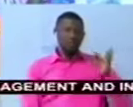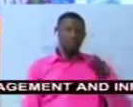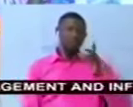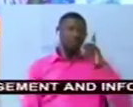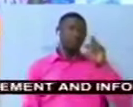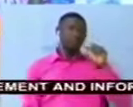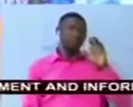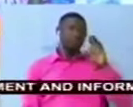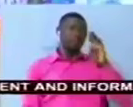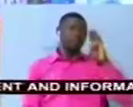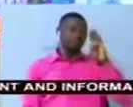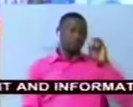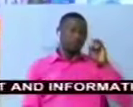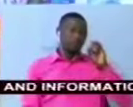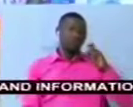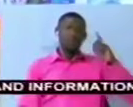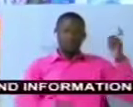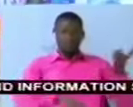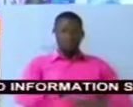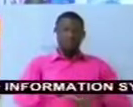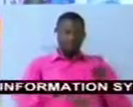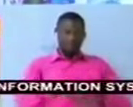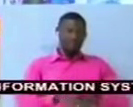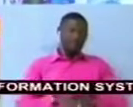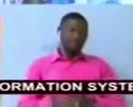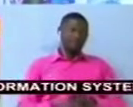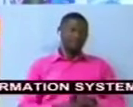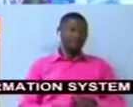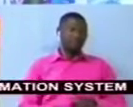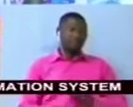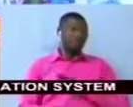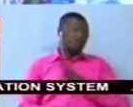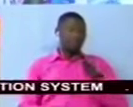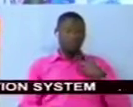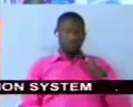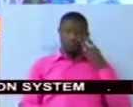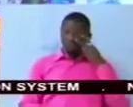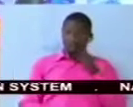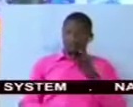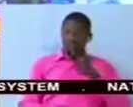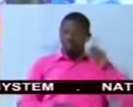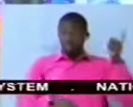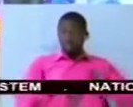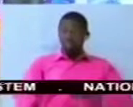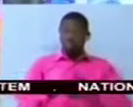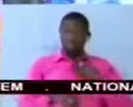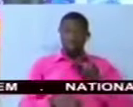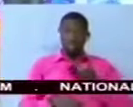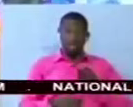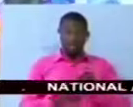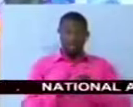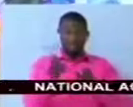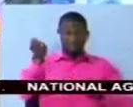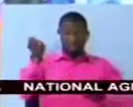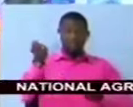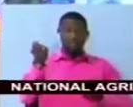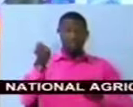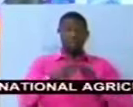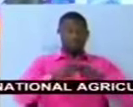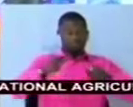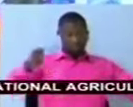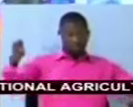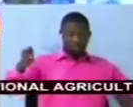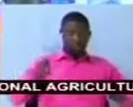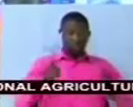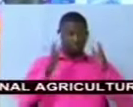mo xati door de. Way tiena feel? No, I didn't see him beaten, but he was handling a wire. Jim guy.